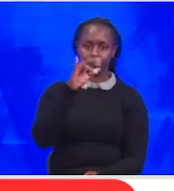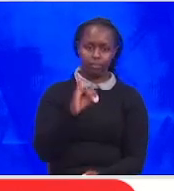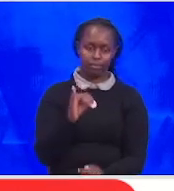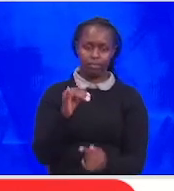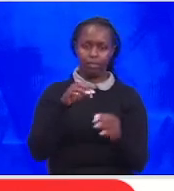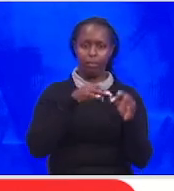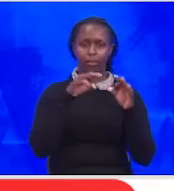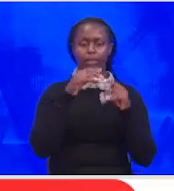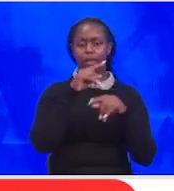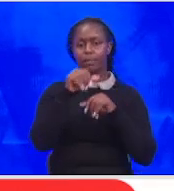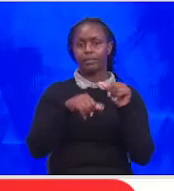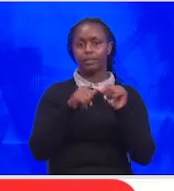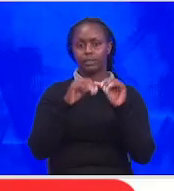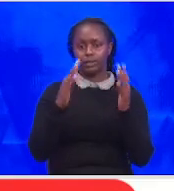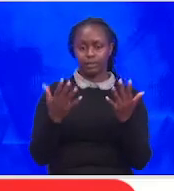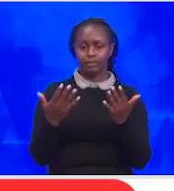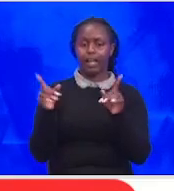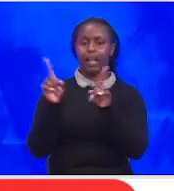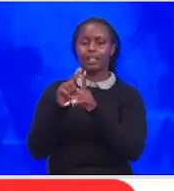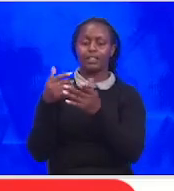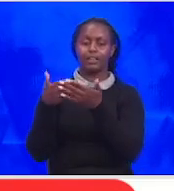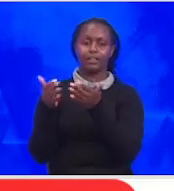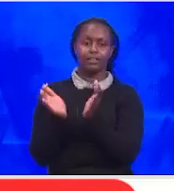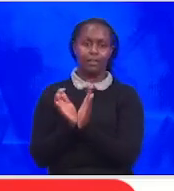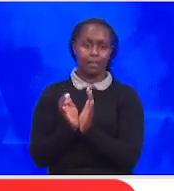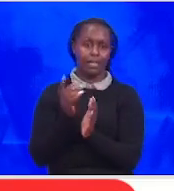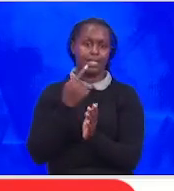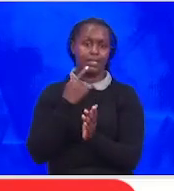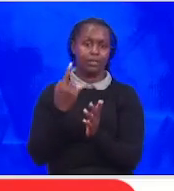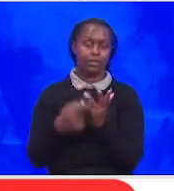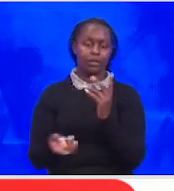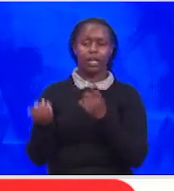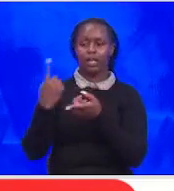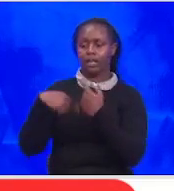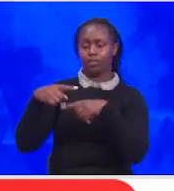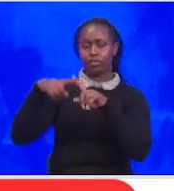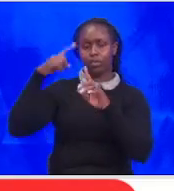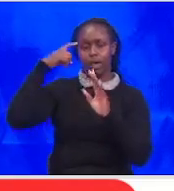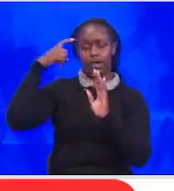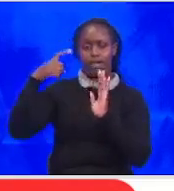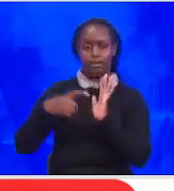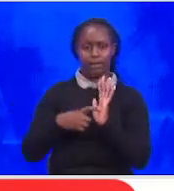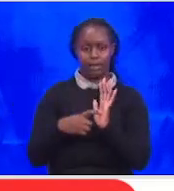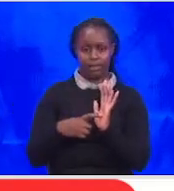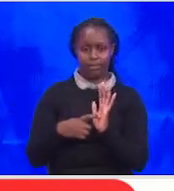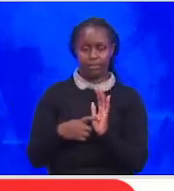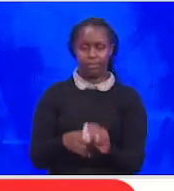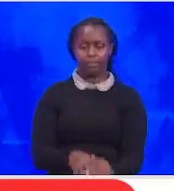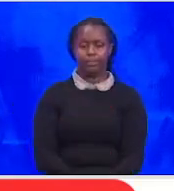rented the air as families of the deceased streamed in to identify their loved ones.